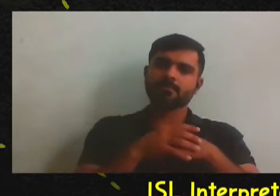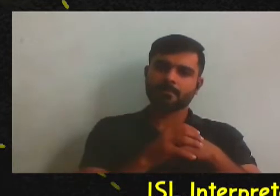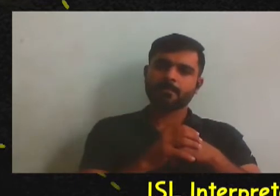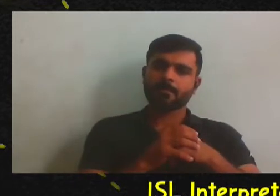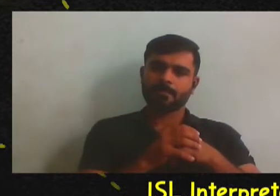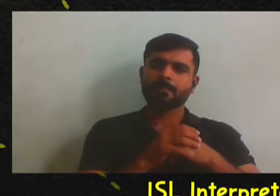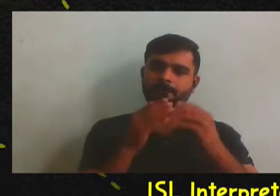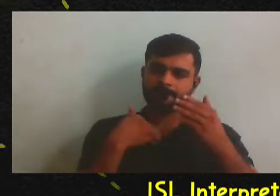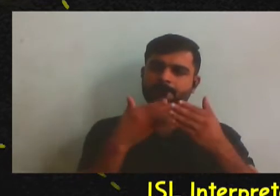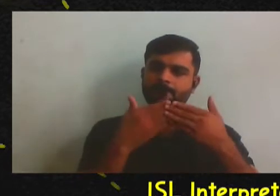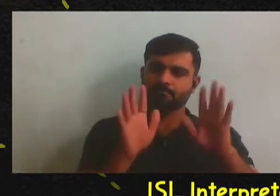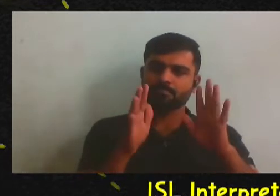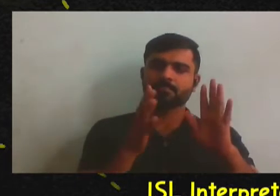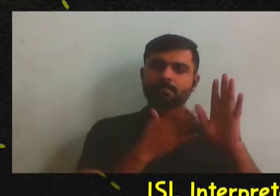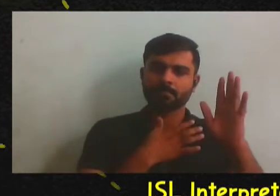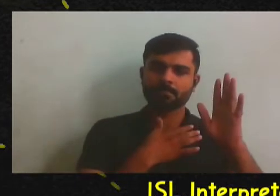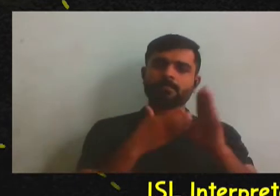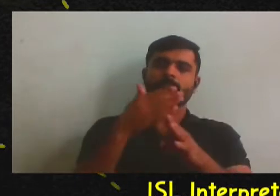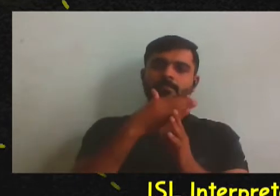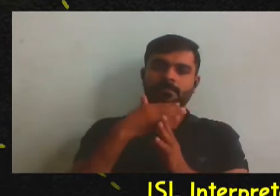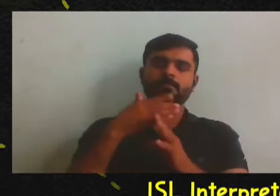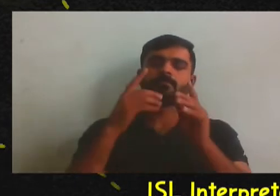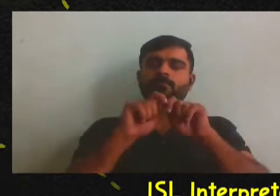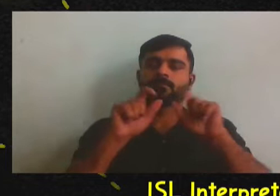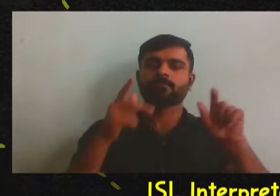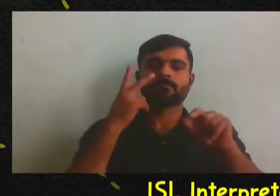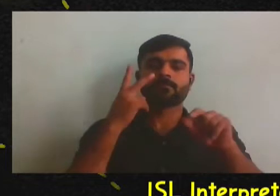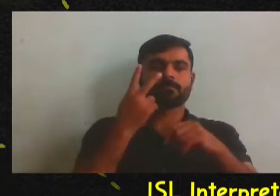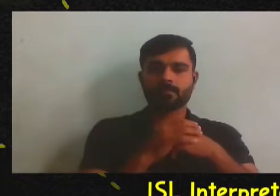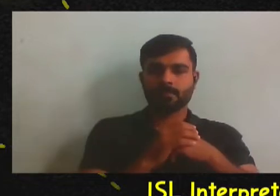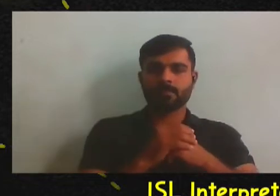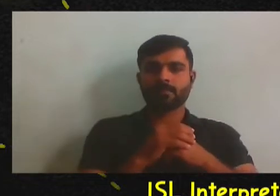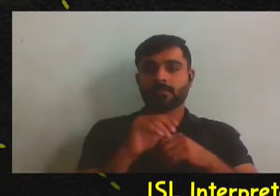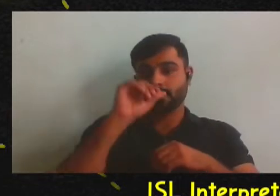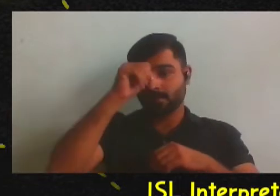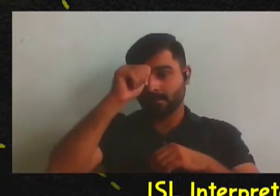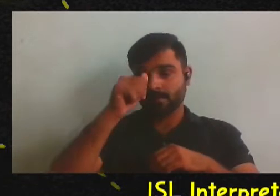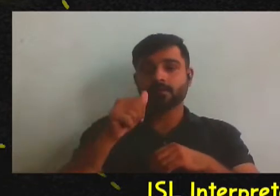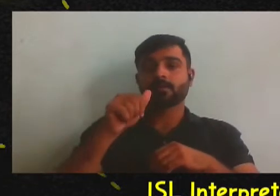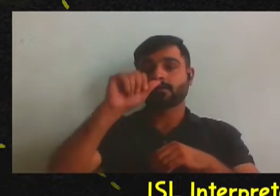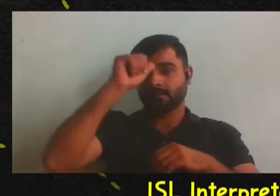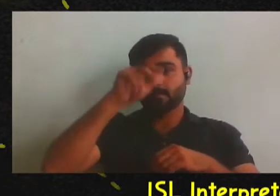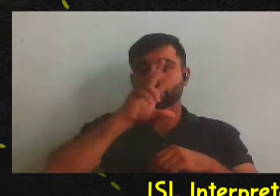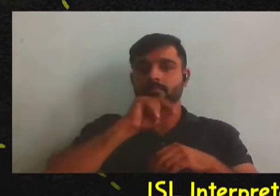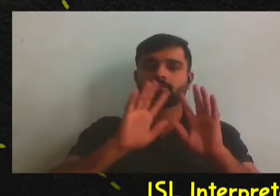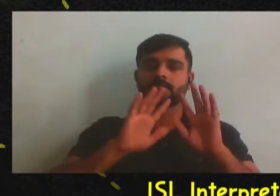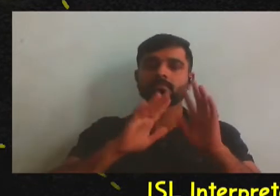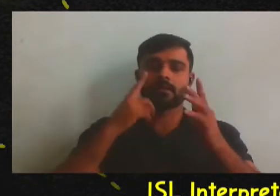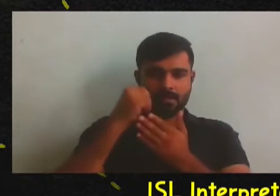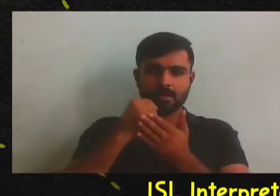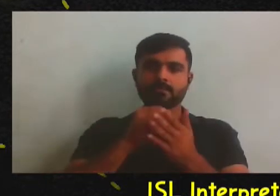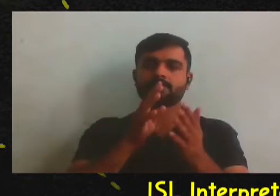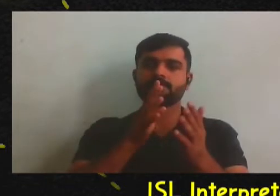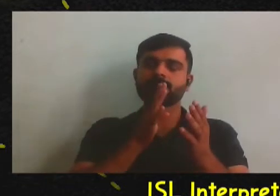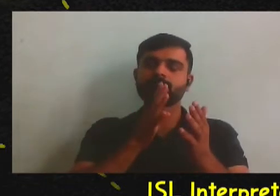I've opened the shared drive, but I'll read. So, and it's in Hindi, and of course, I'm not a Hindi speaker, but I'll read it. I can